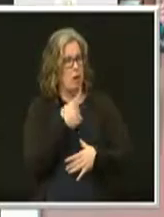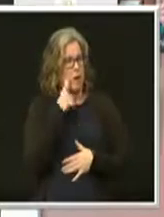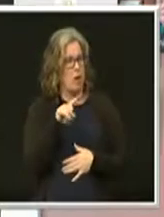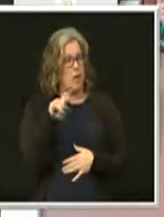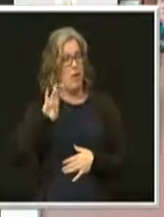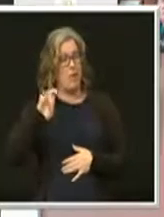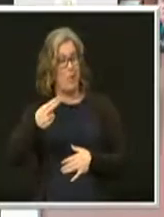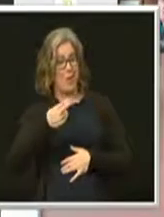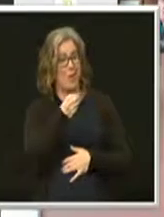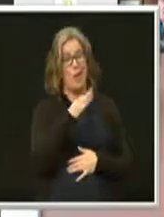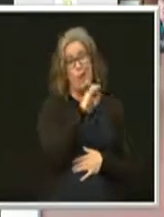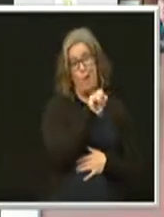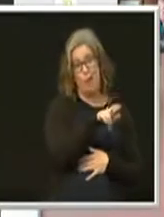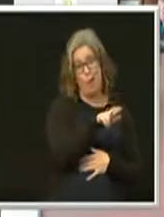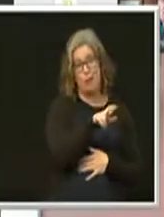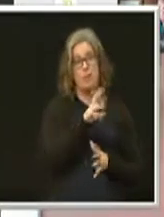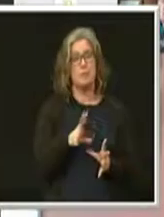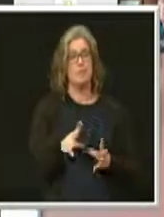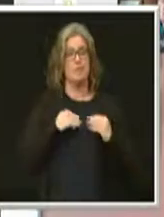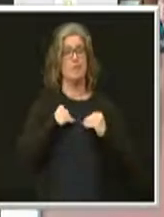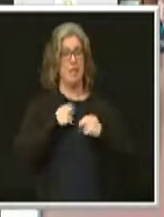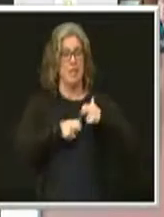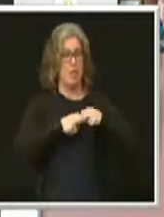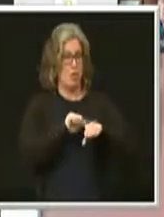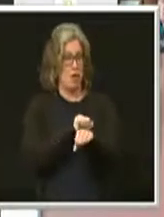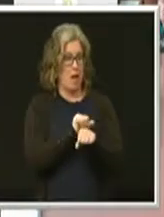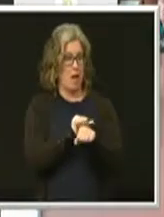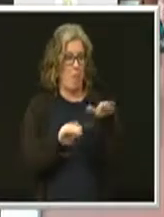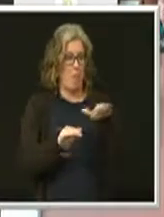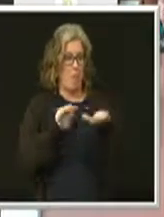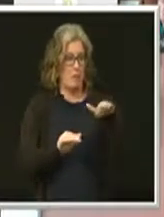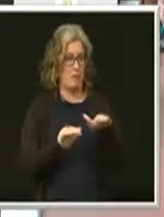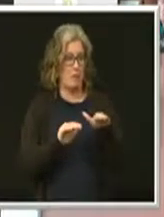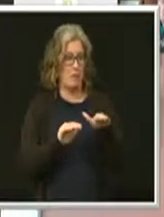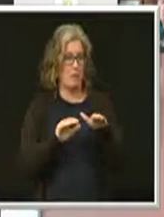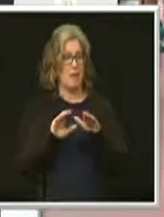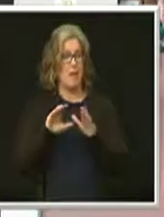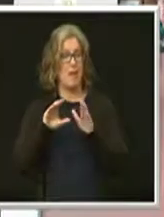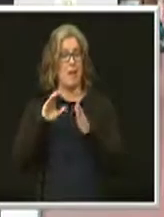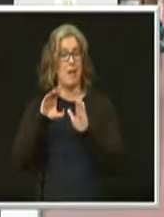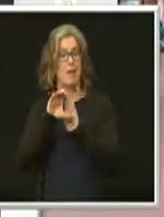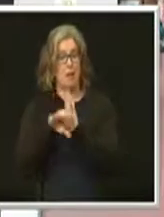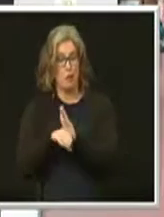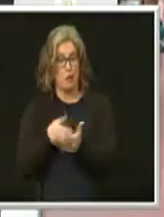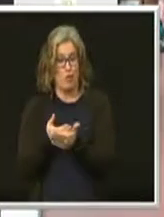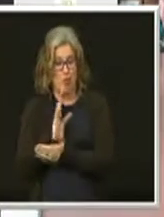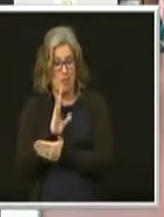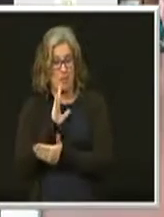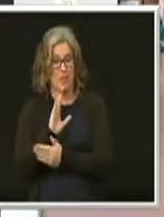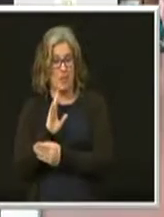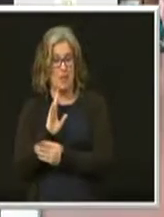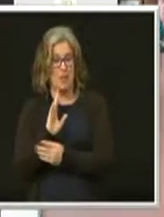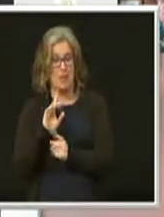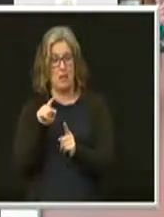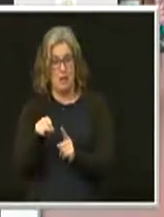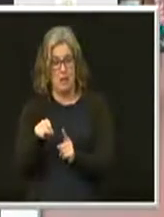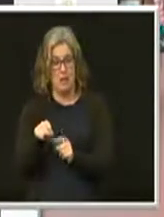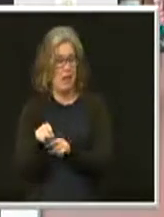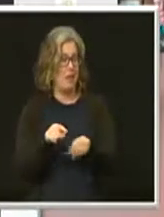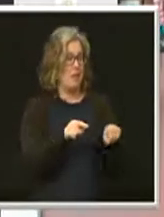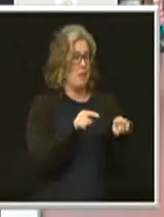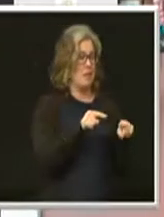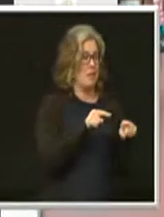the bar. And they've taken on the difficult task of balancing the constitutional rights of the accused and the voice of the